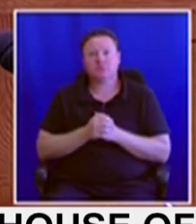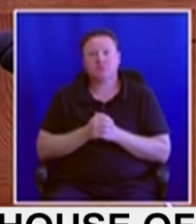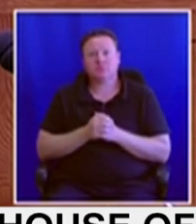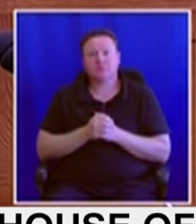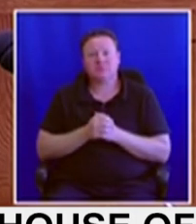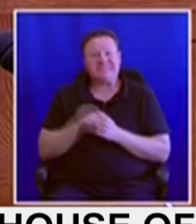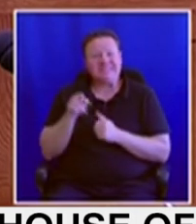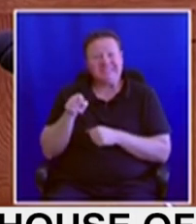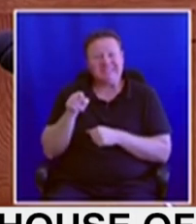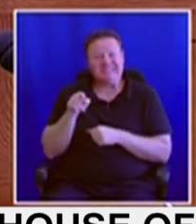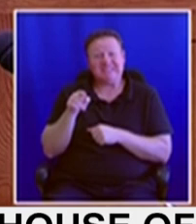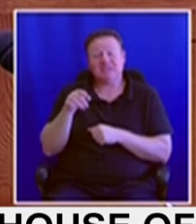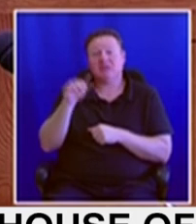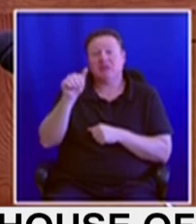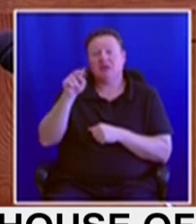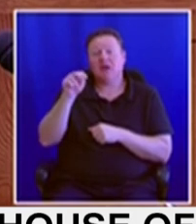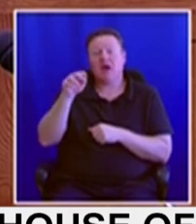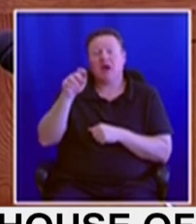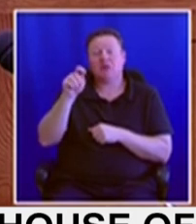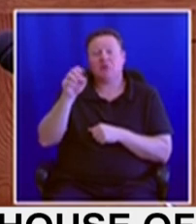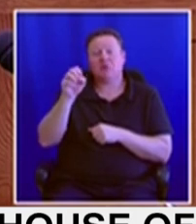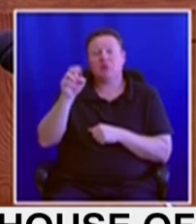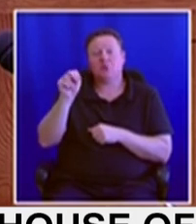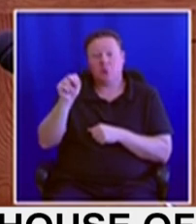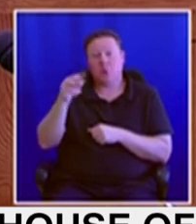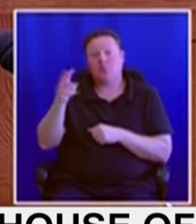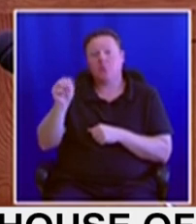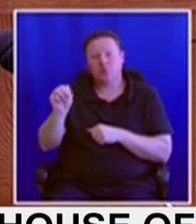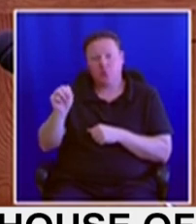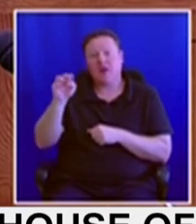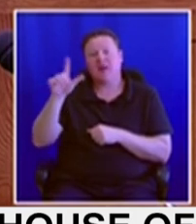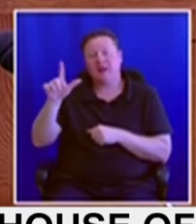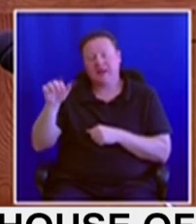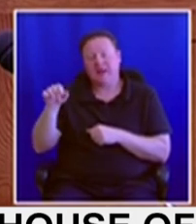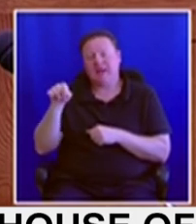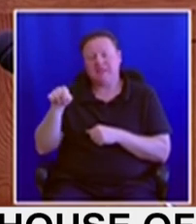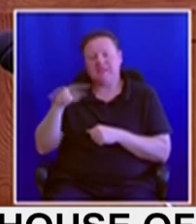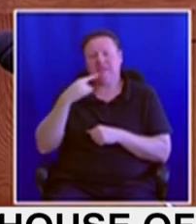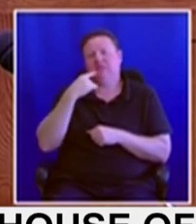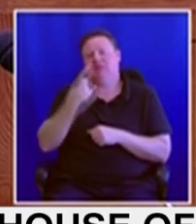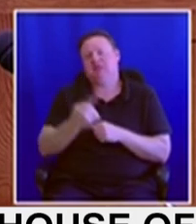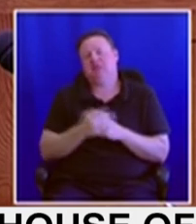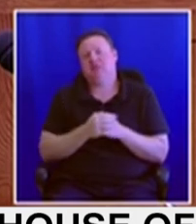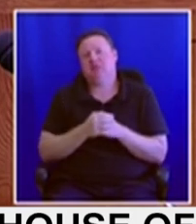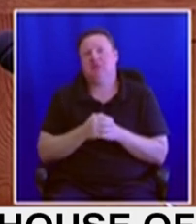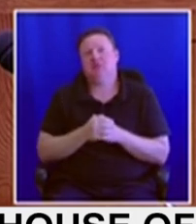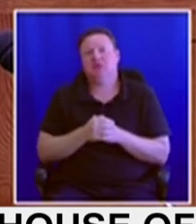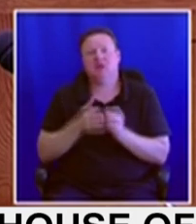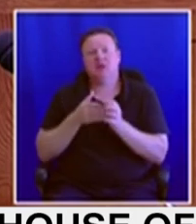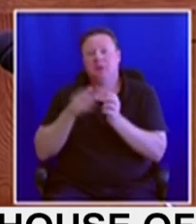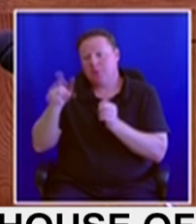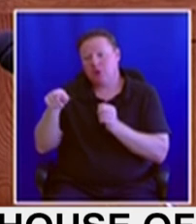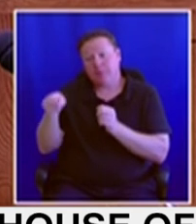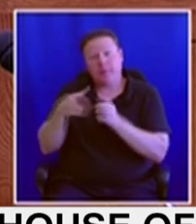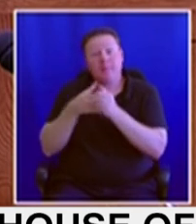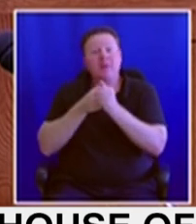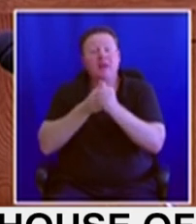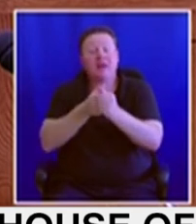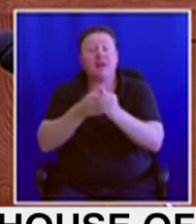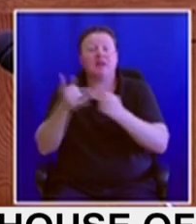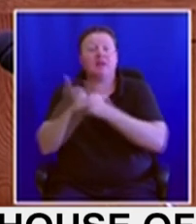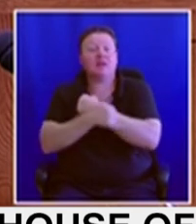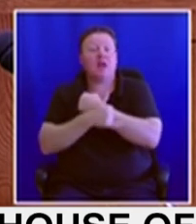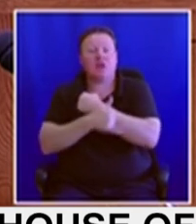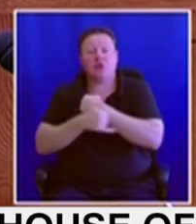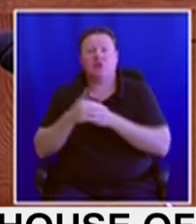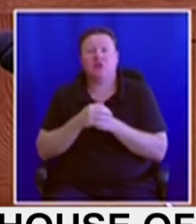Anton Mziwake Lembede was saying, one of the illustrious leaders of our country who worked with